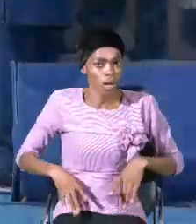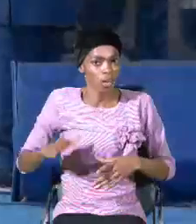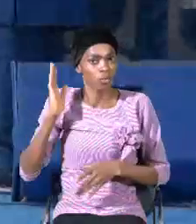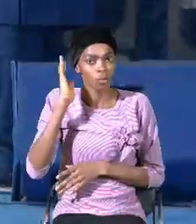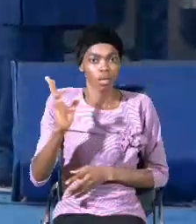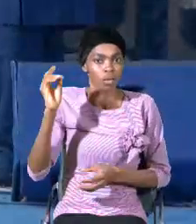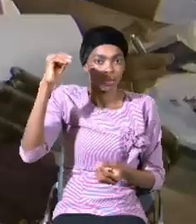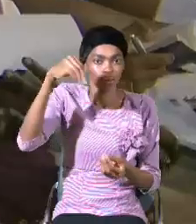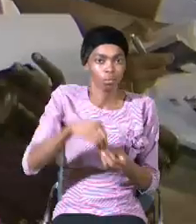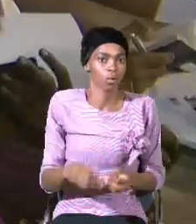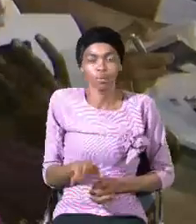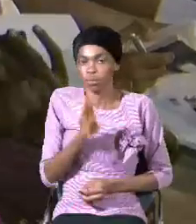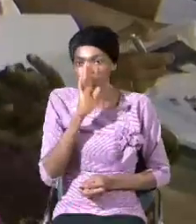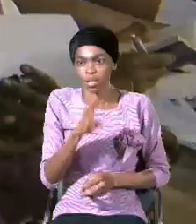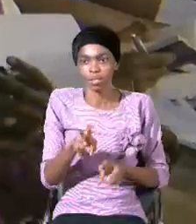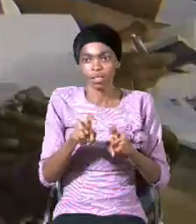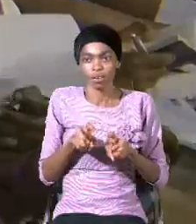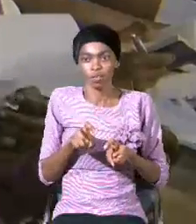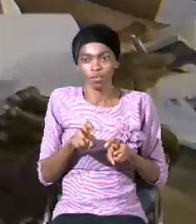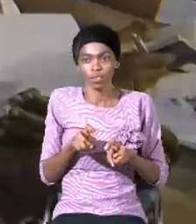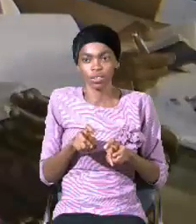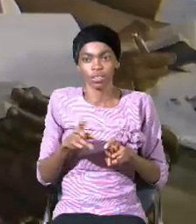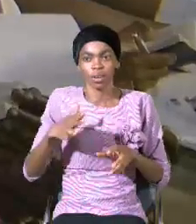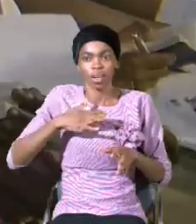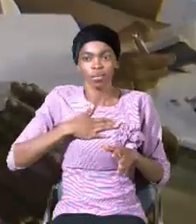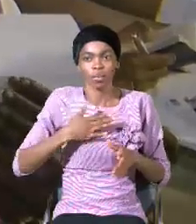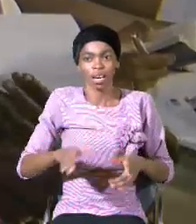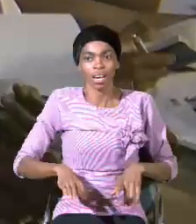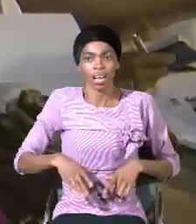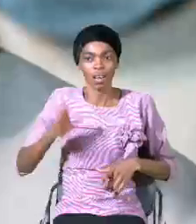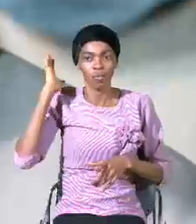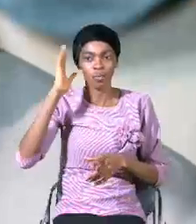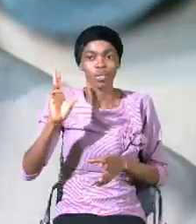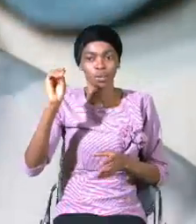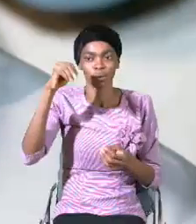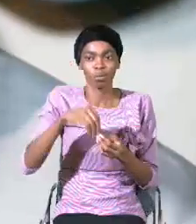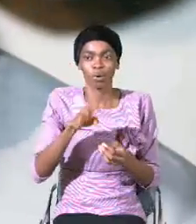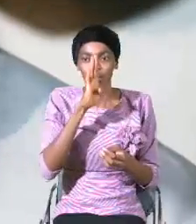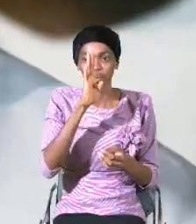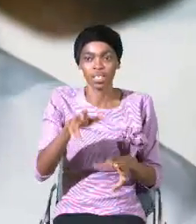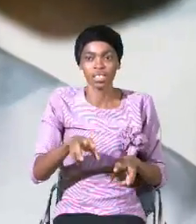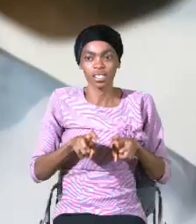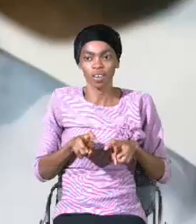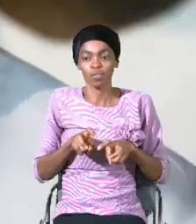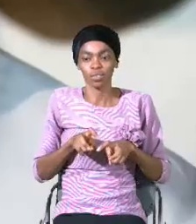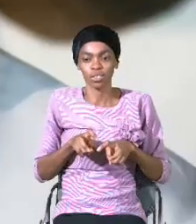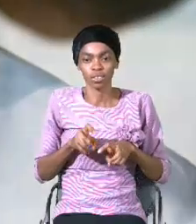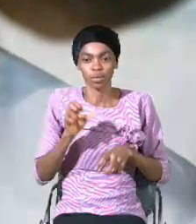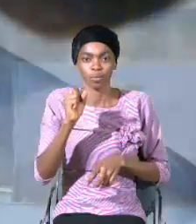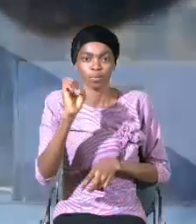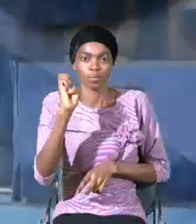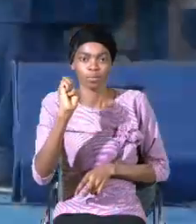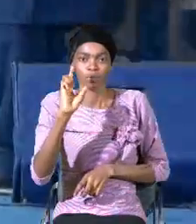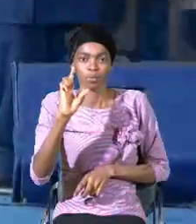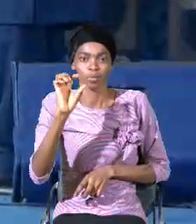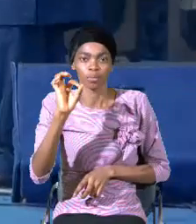be selfish. My life will no more be selfish. Your life will no more